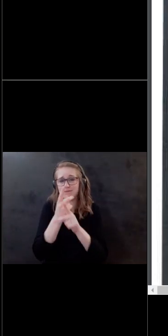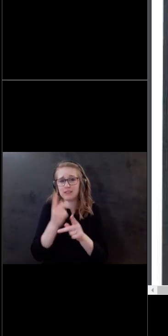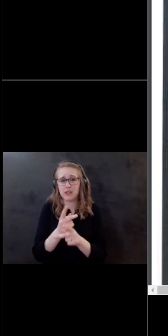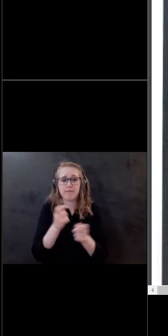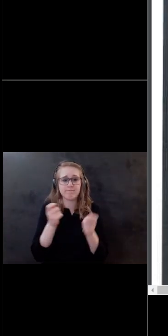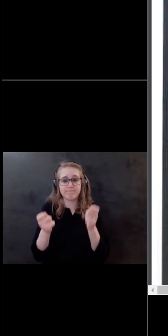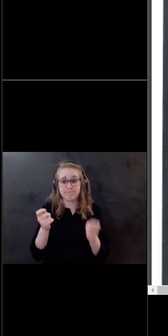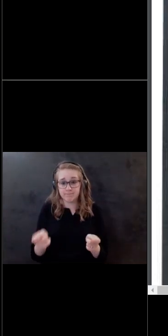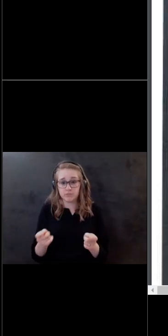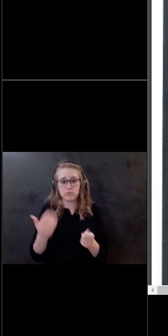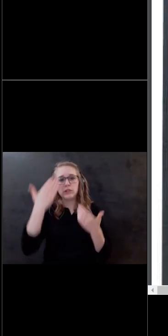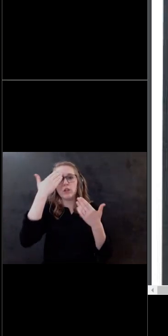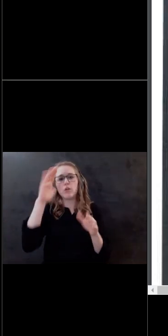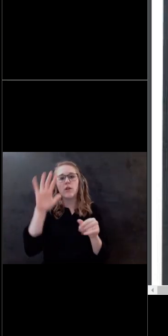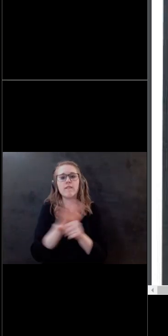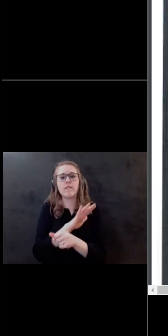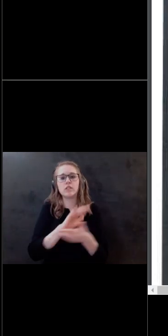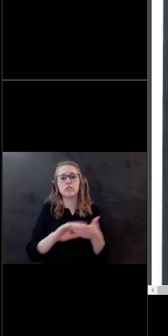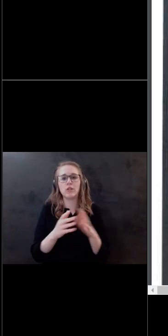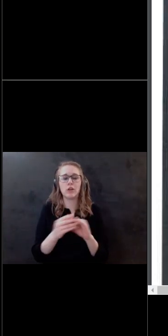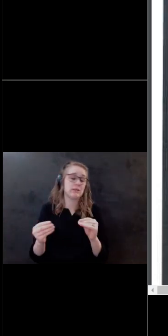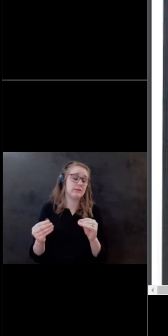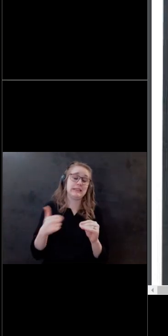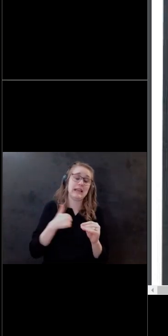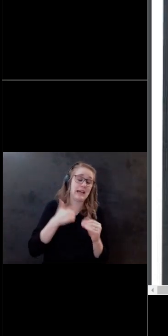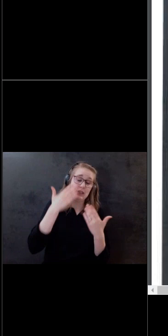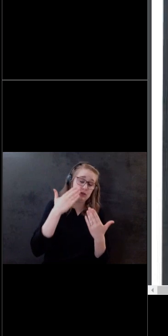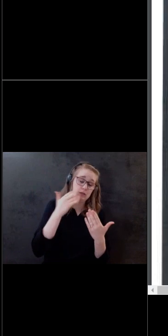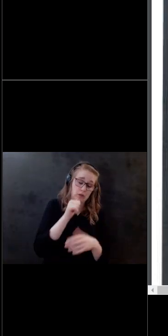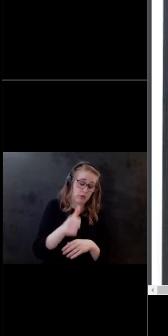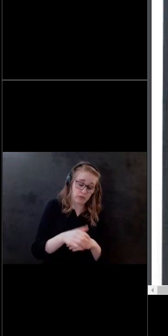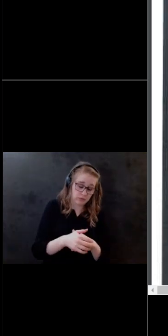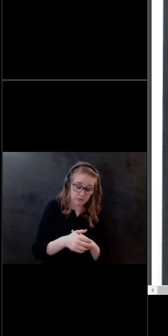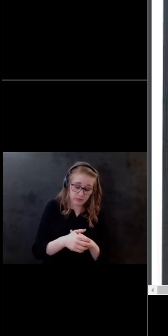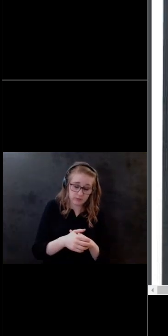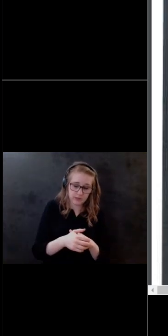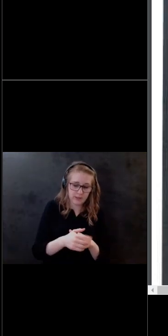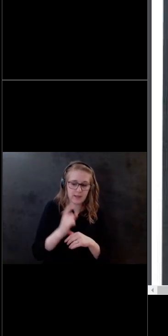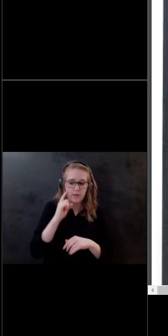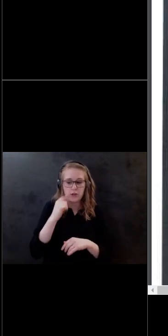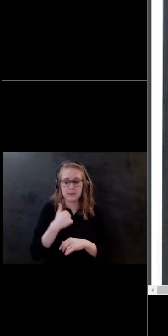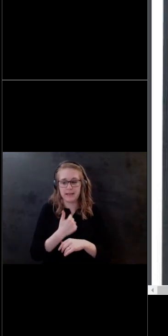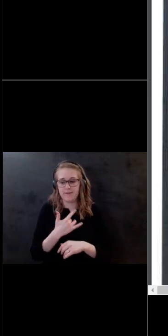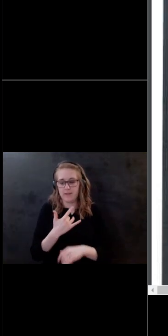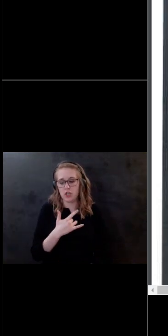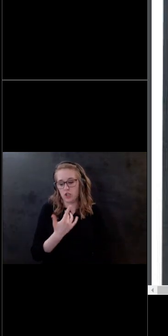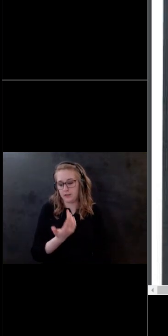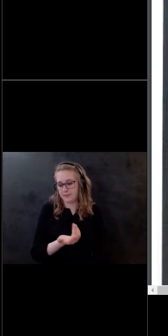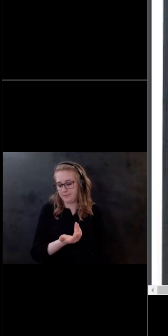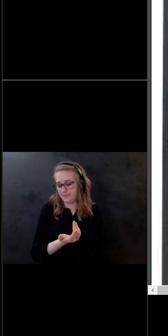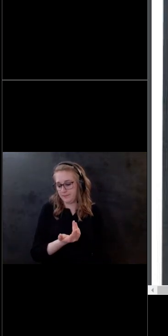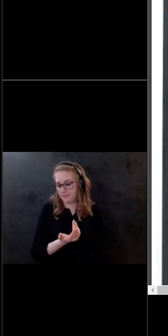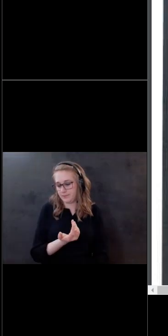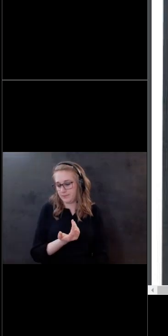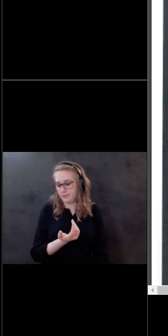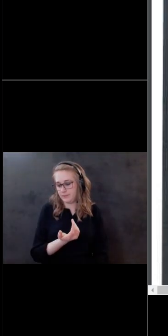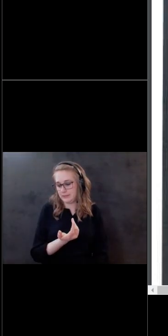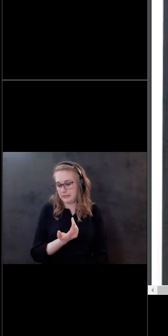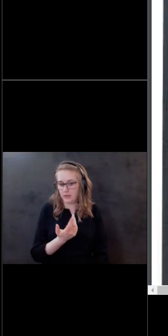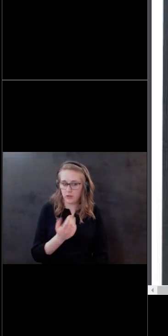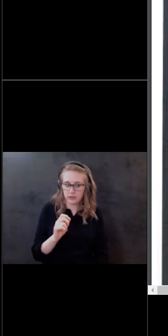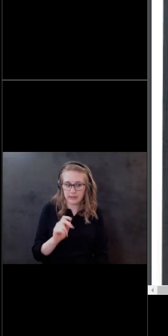full story, at least I don't. And I think in order for me to feel whether or not I want to move further